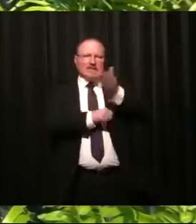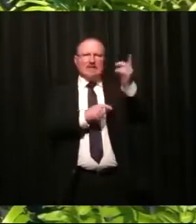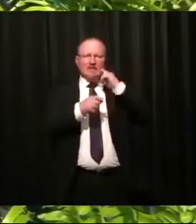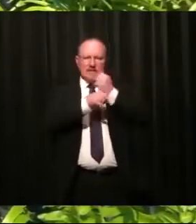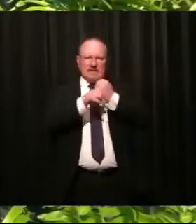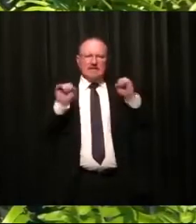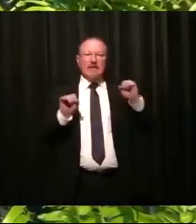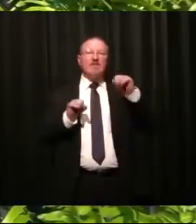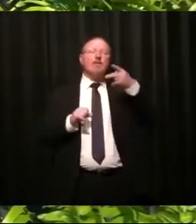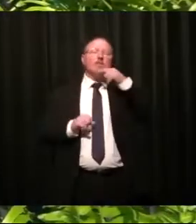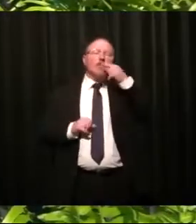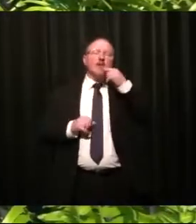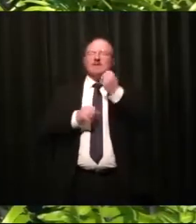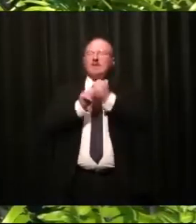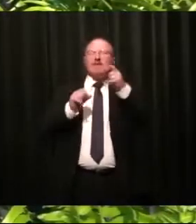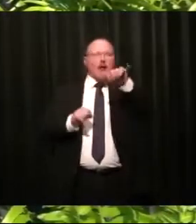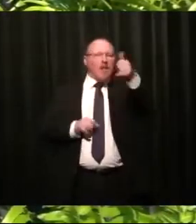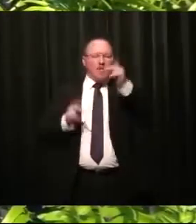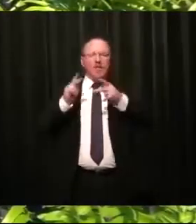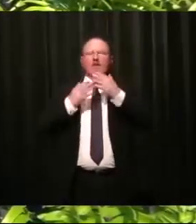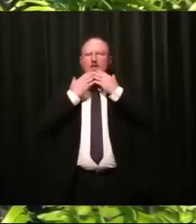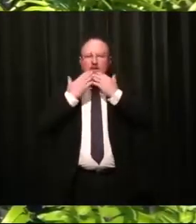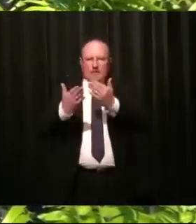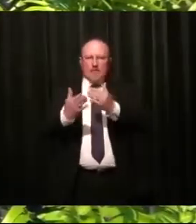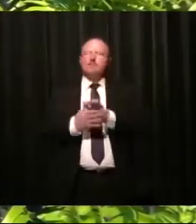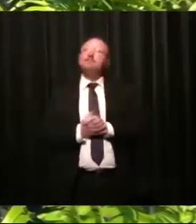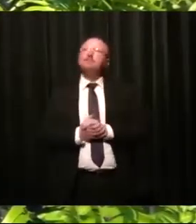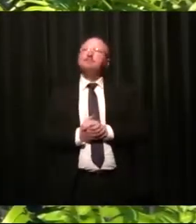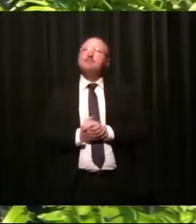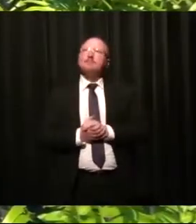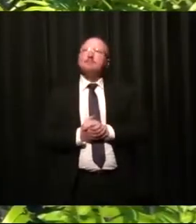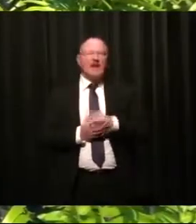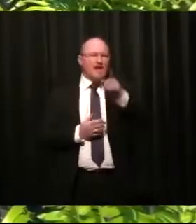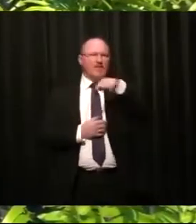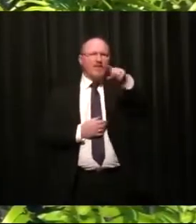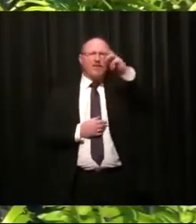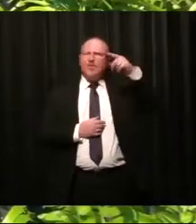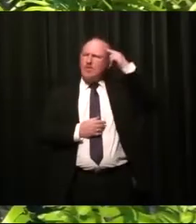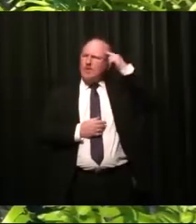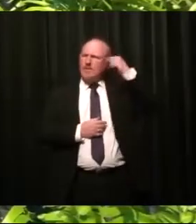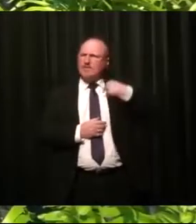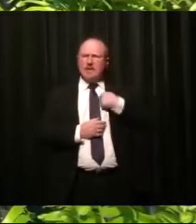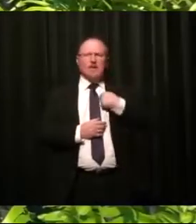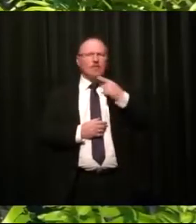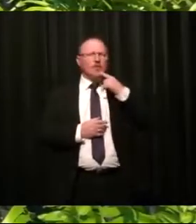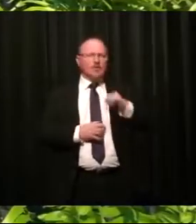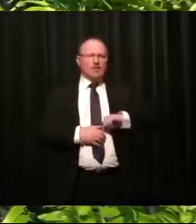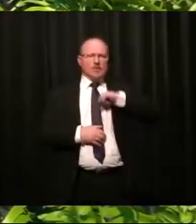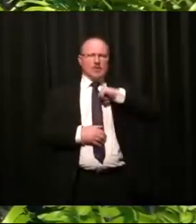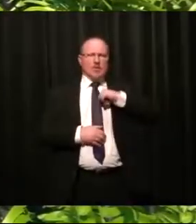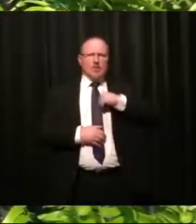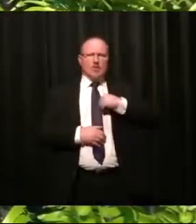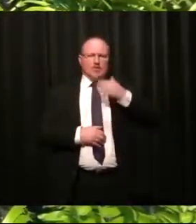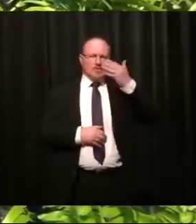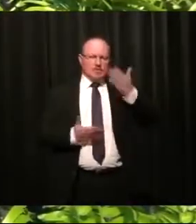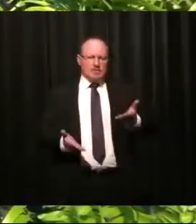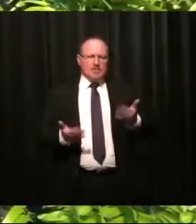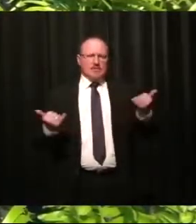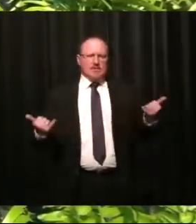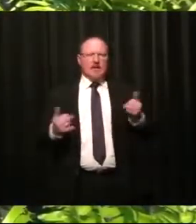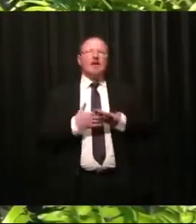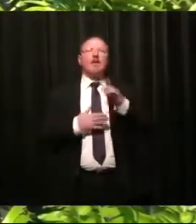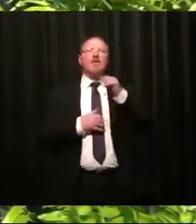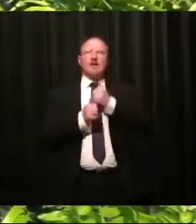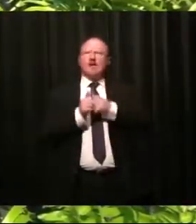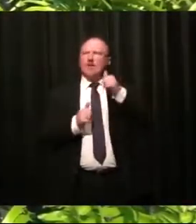there for the safety, the public safety of others, so thank you. For these reasons, I am extremely proud to be standing in front of